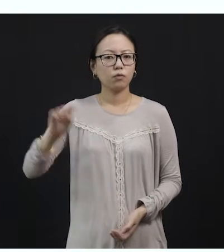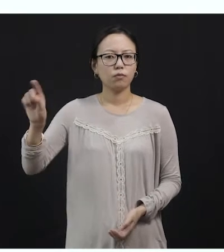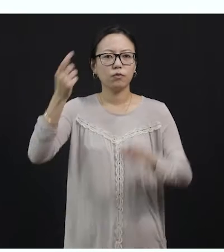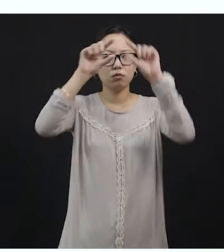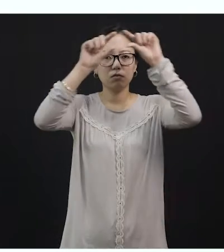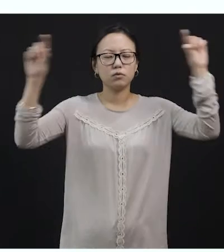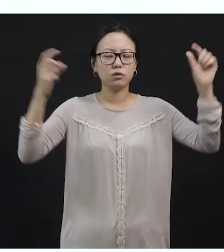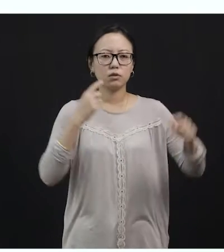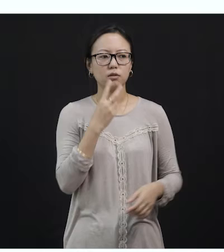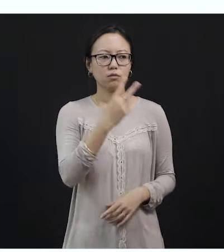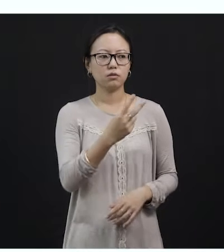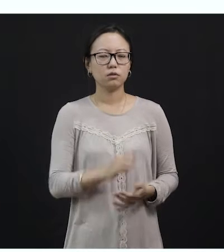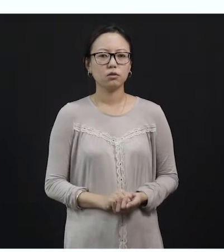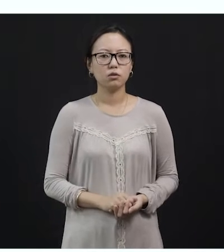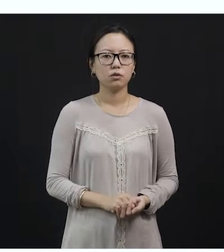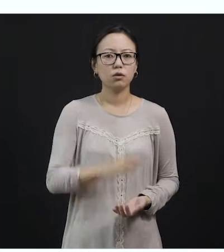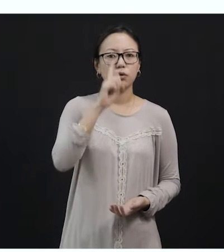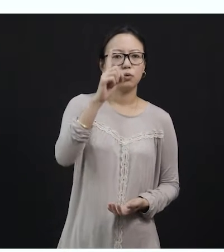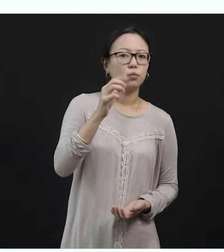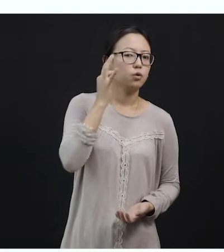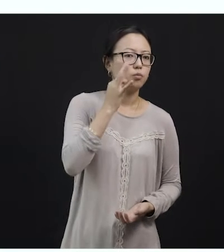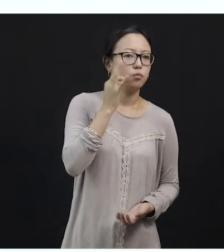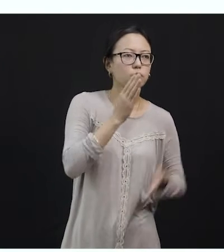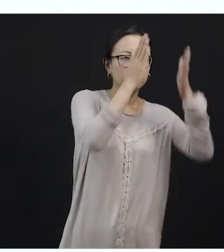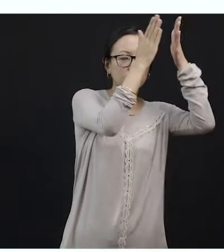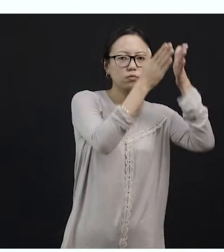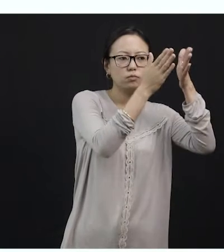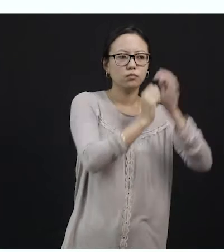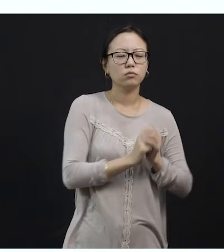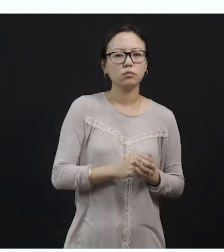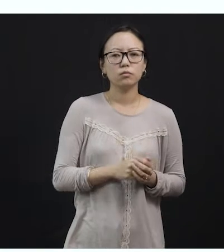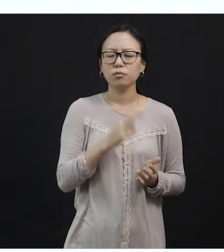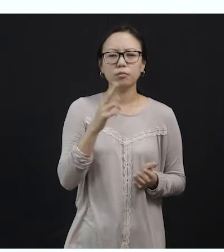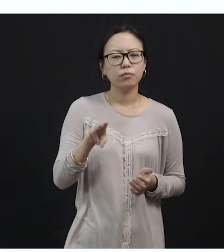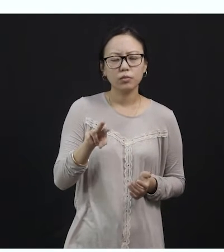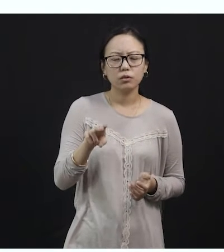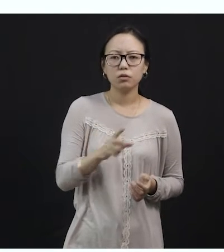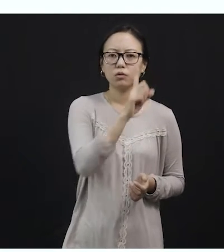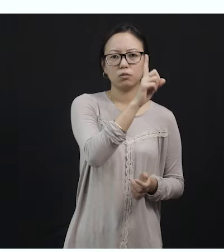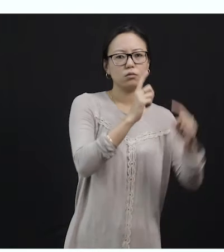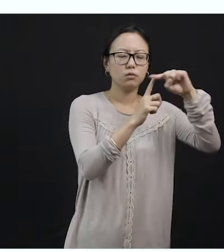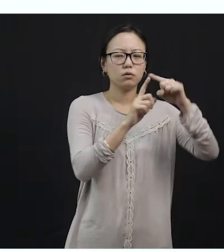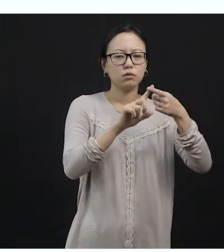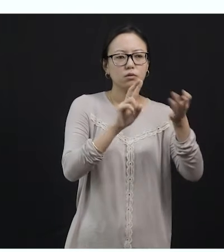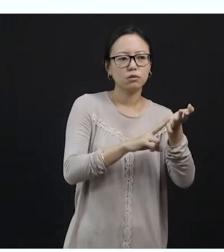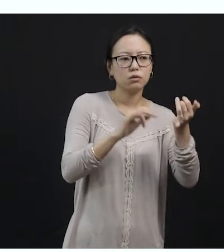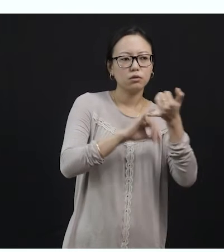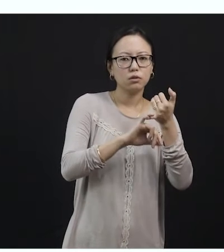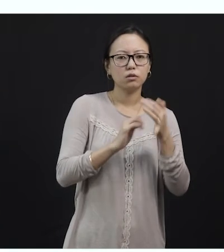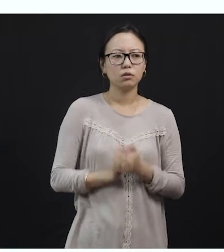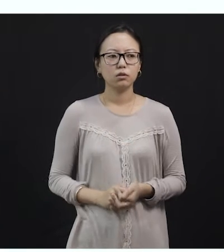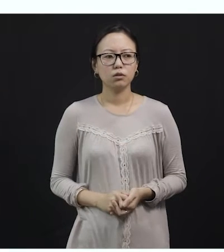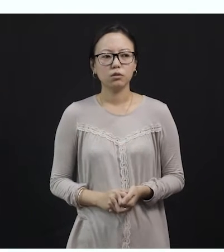one. One blue strip. One blue strip is equal to 1/10, right? And here we have